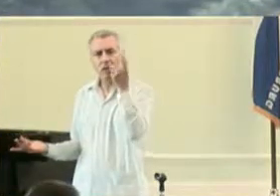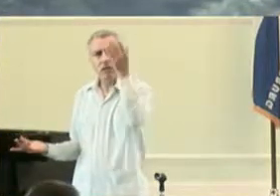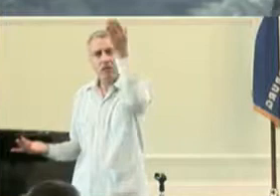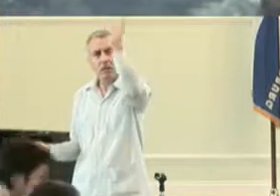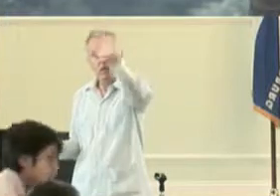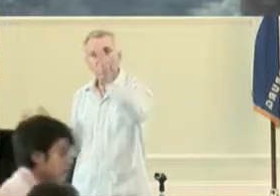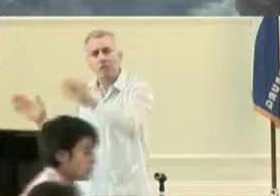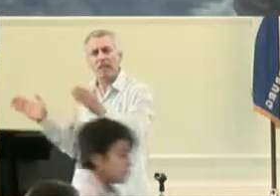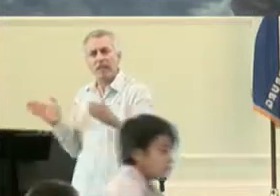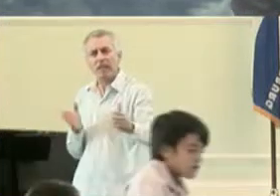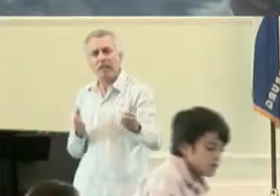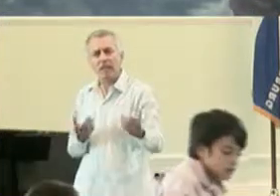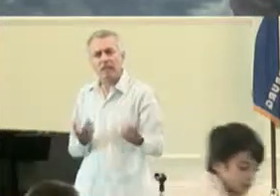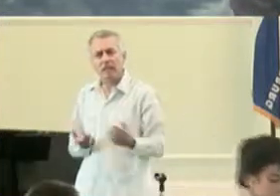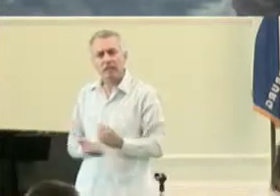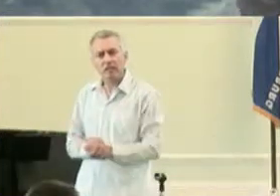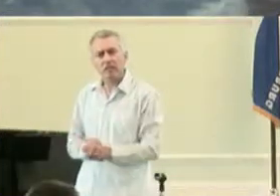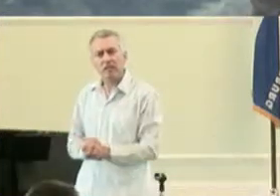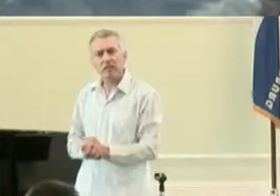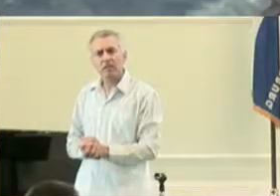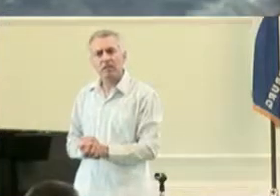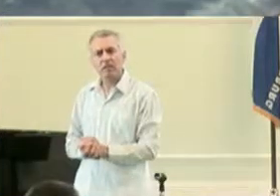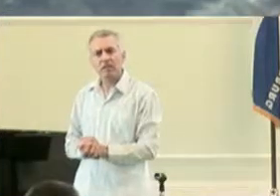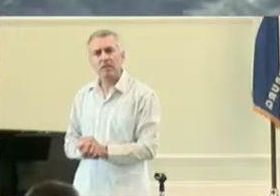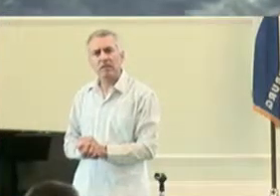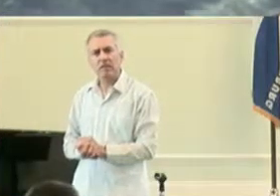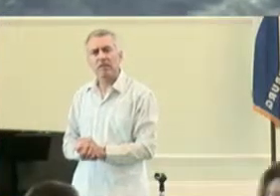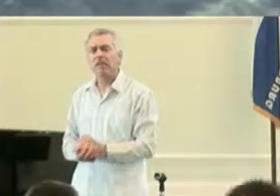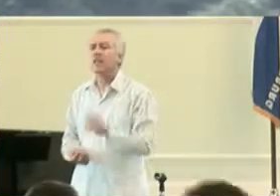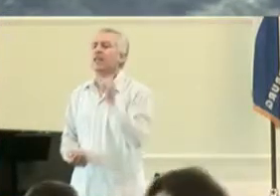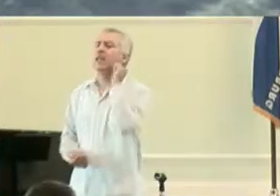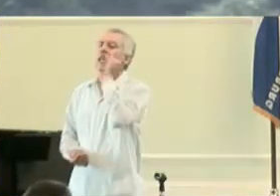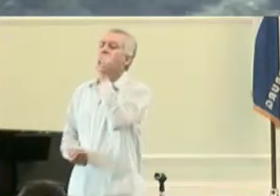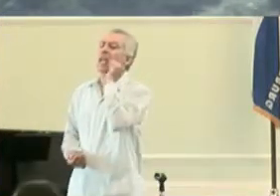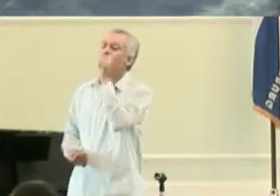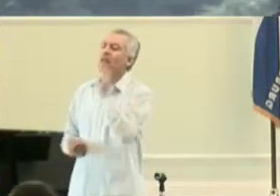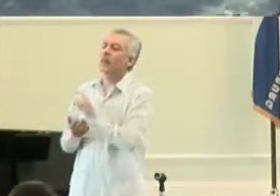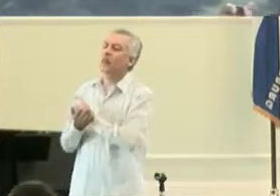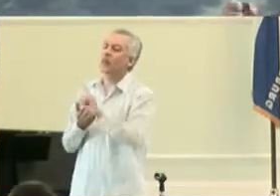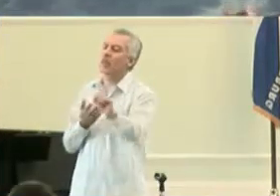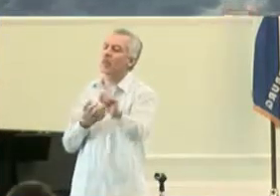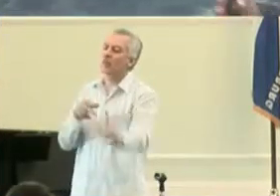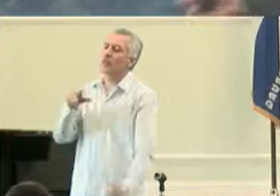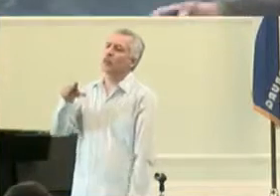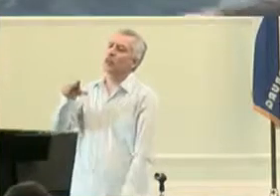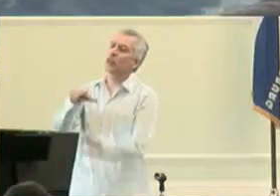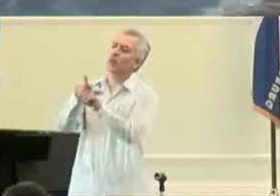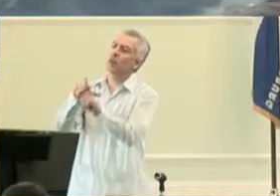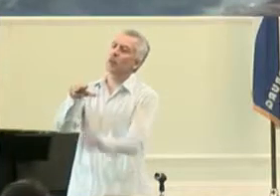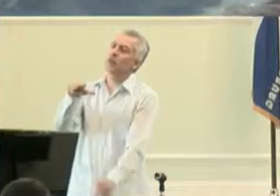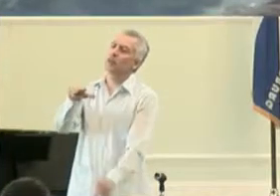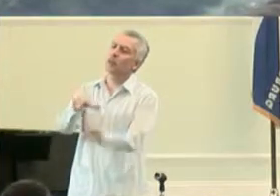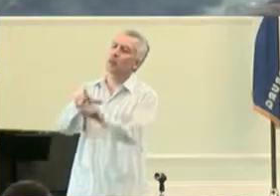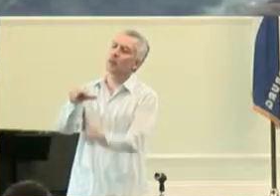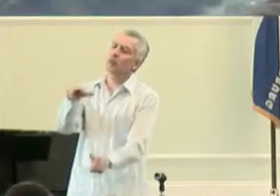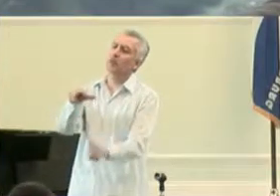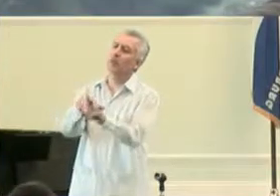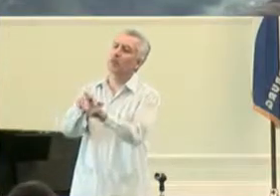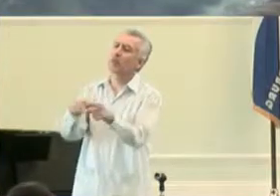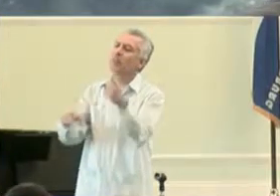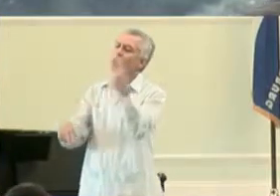If you and I come to church Sabbath after Sabbath just to warm the pew,